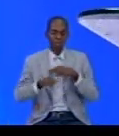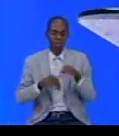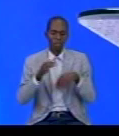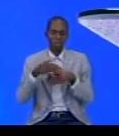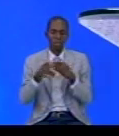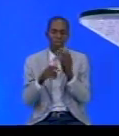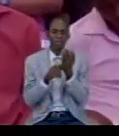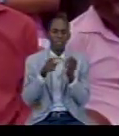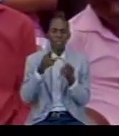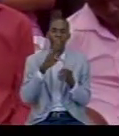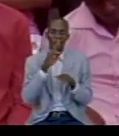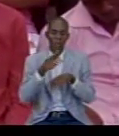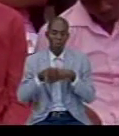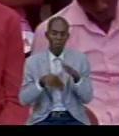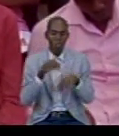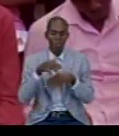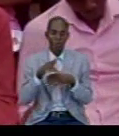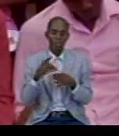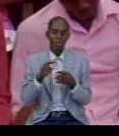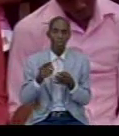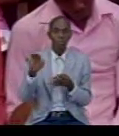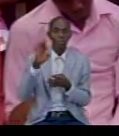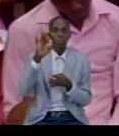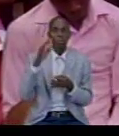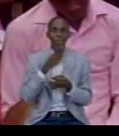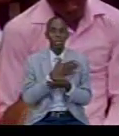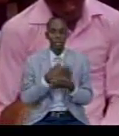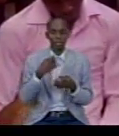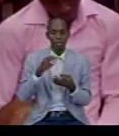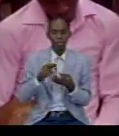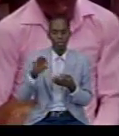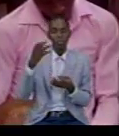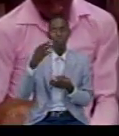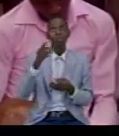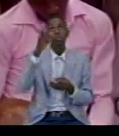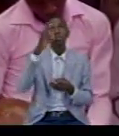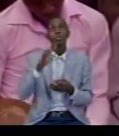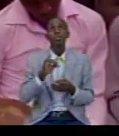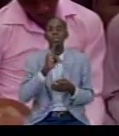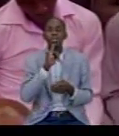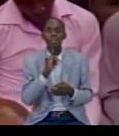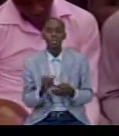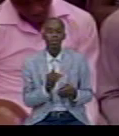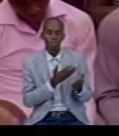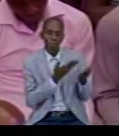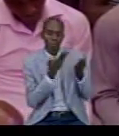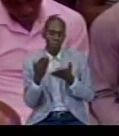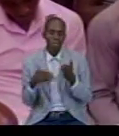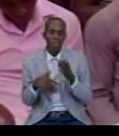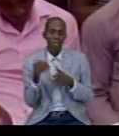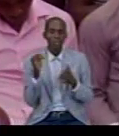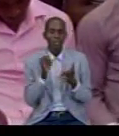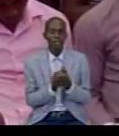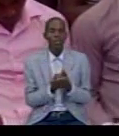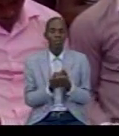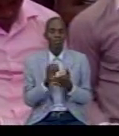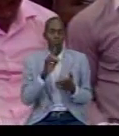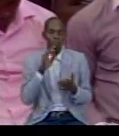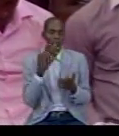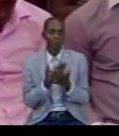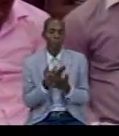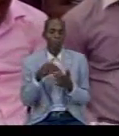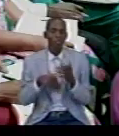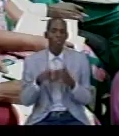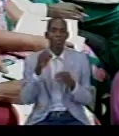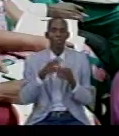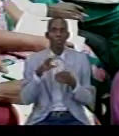are walking after the Spirit. And the Spirit of God is bearing witness with your heart, not somebody pumping you up